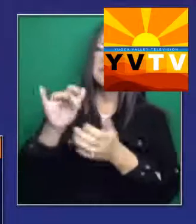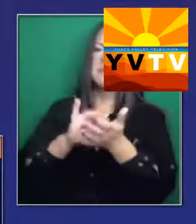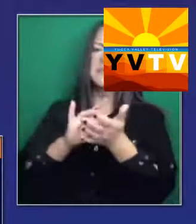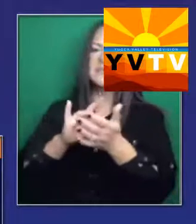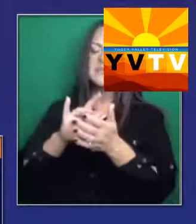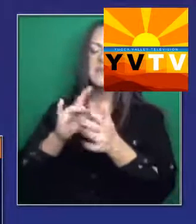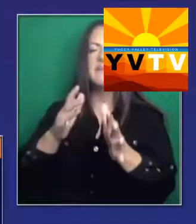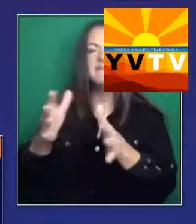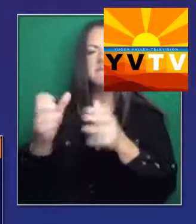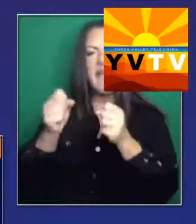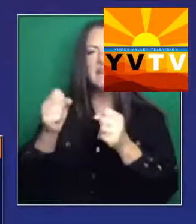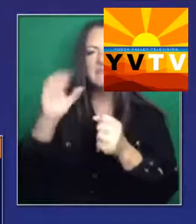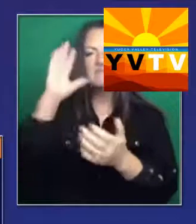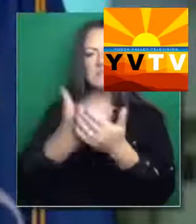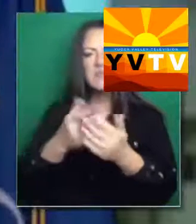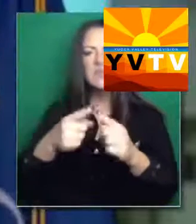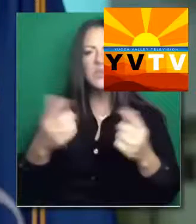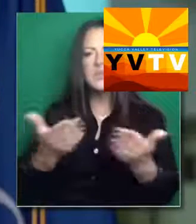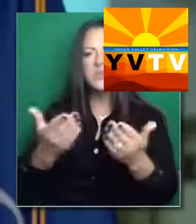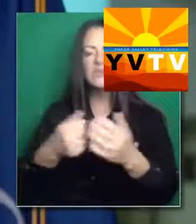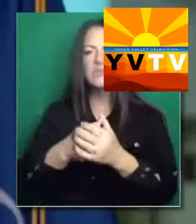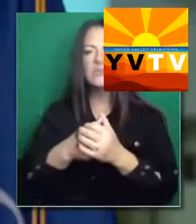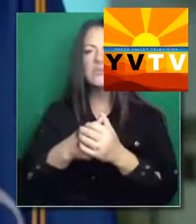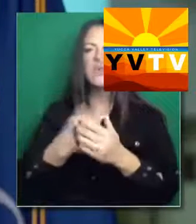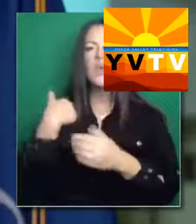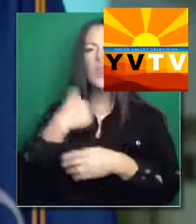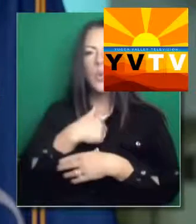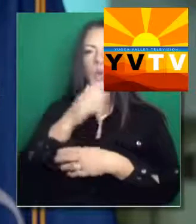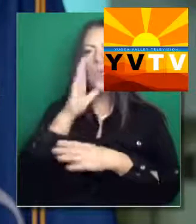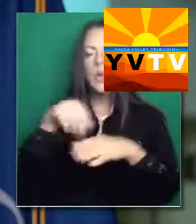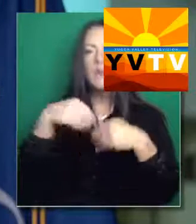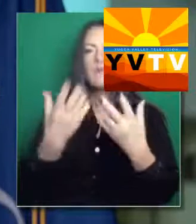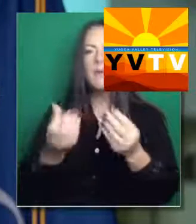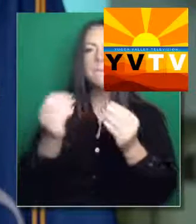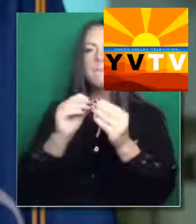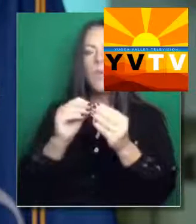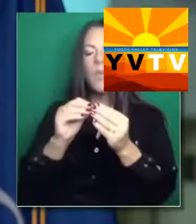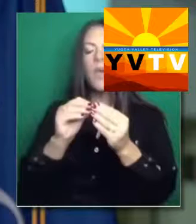be hearing, as I said, a lot more detail on that in the next couple